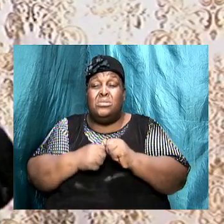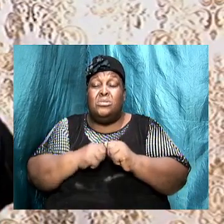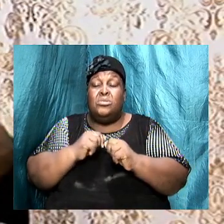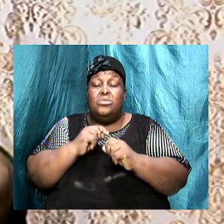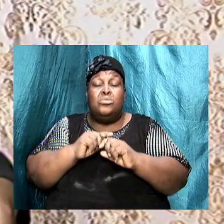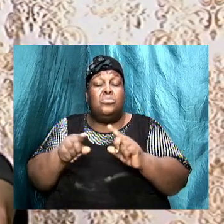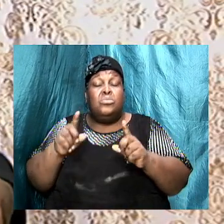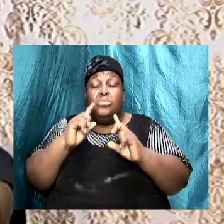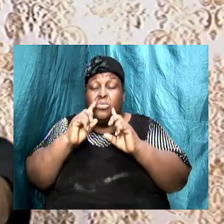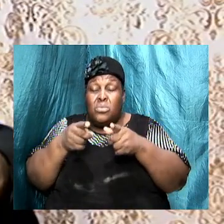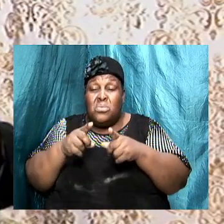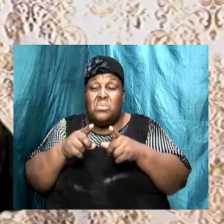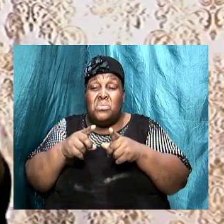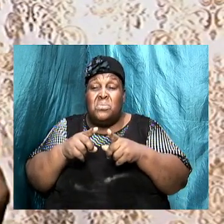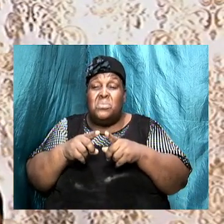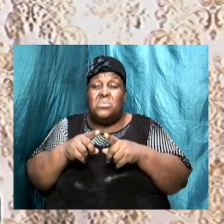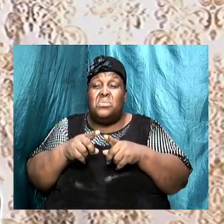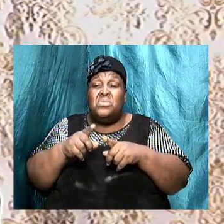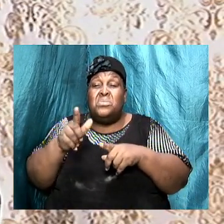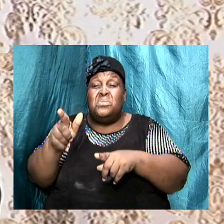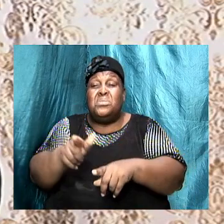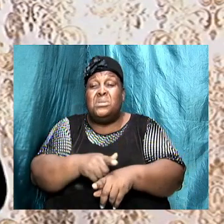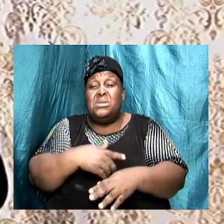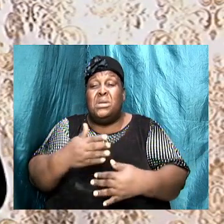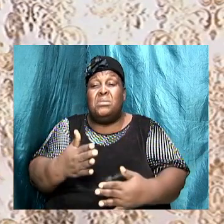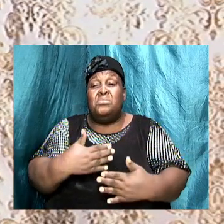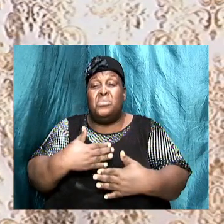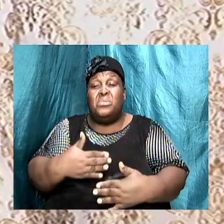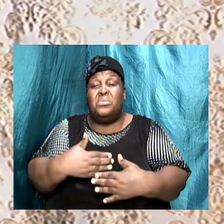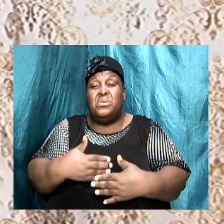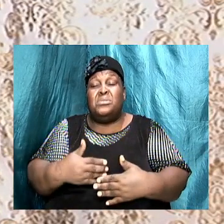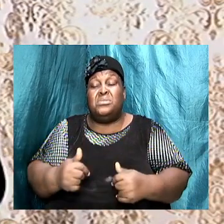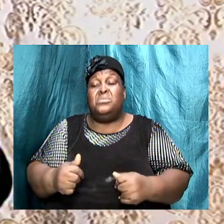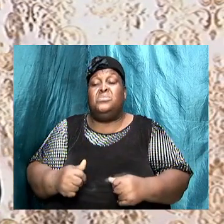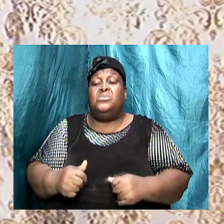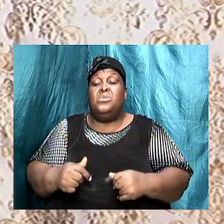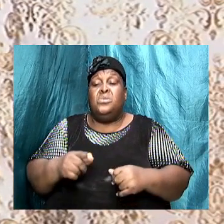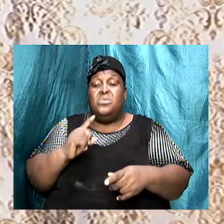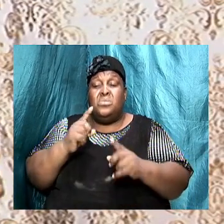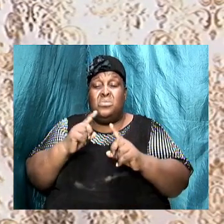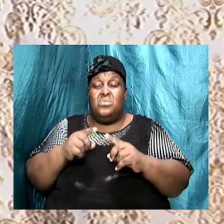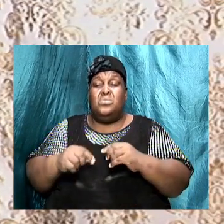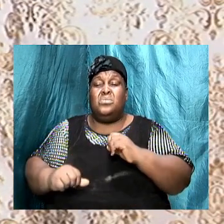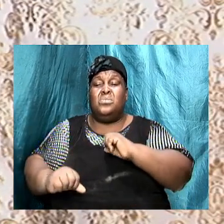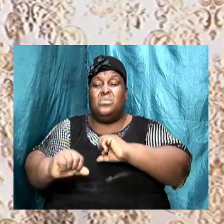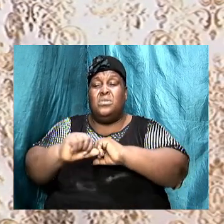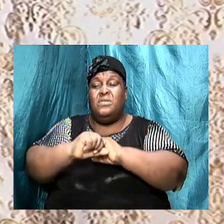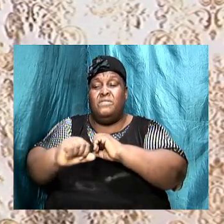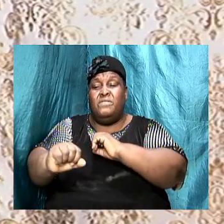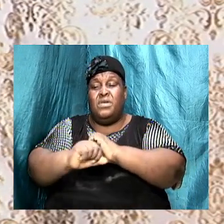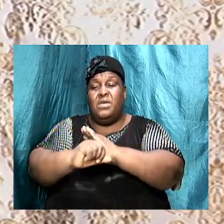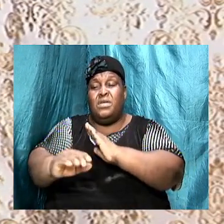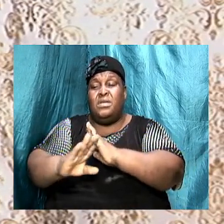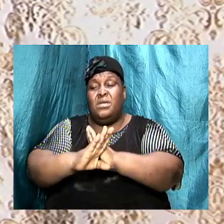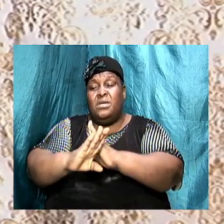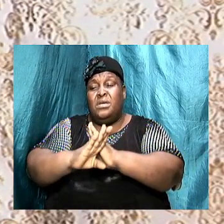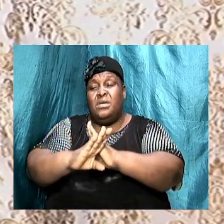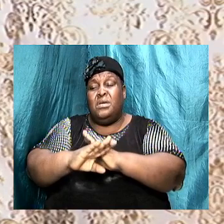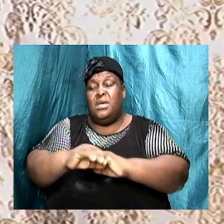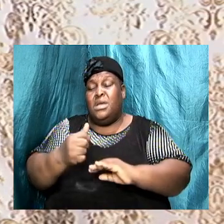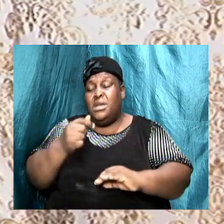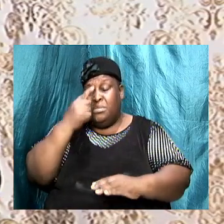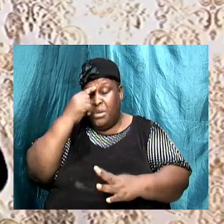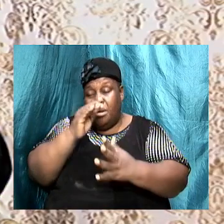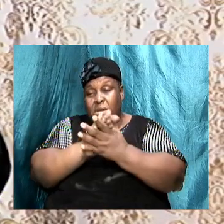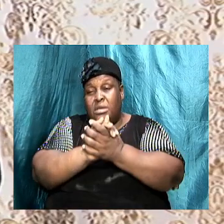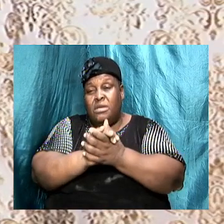length and breadth in any argument to defend any kind of belief that we have, even though the